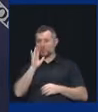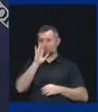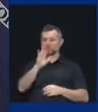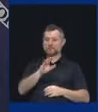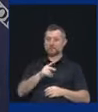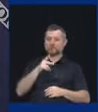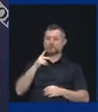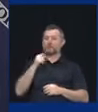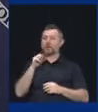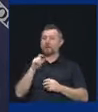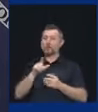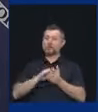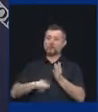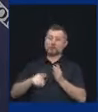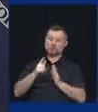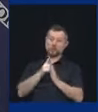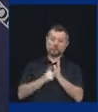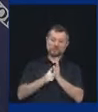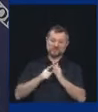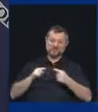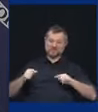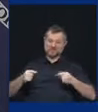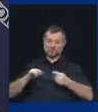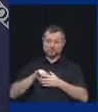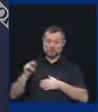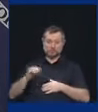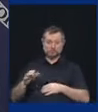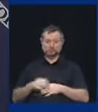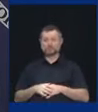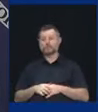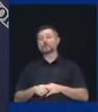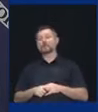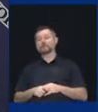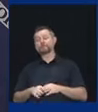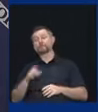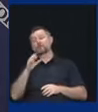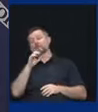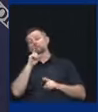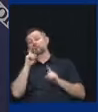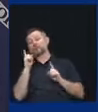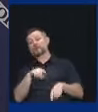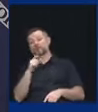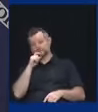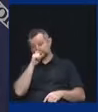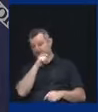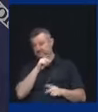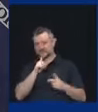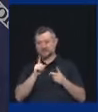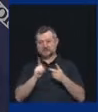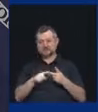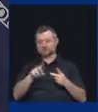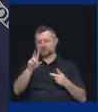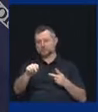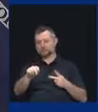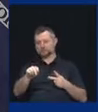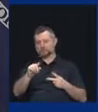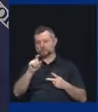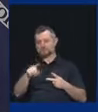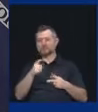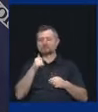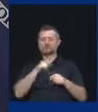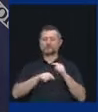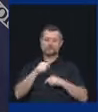the cause of the gun violence in New York City? Yeah. Short answer to the second question is no. But let me do the first question and then go back.